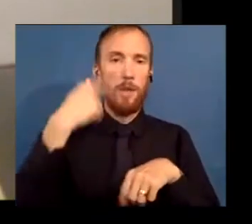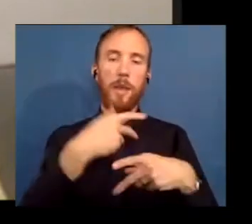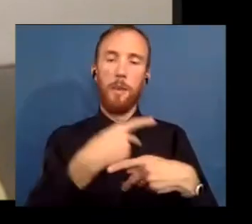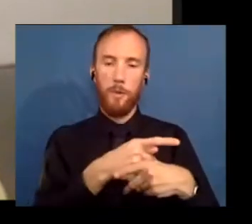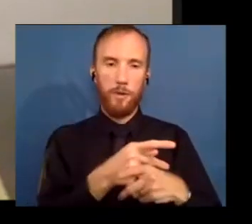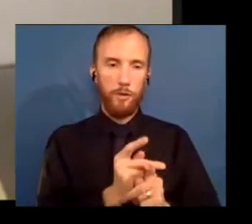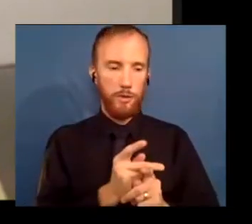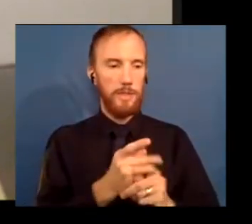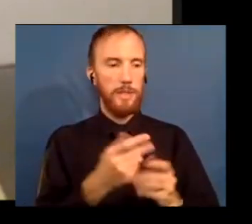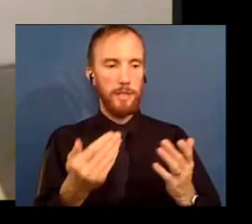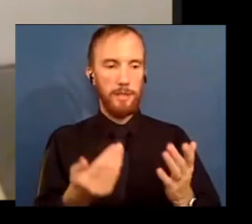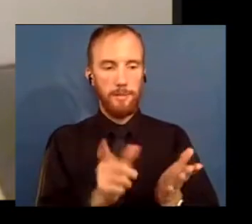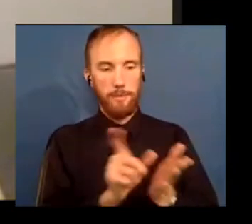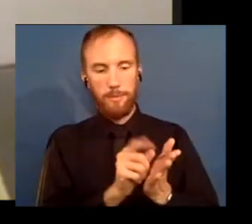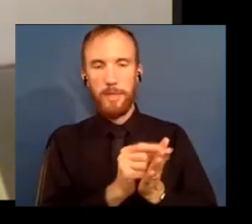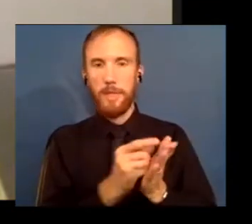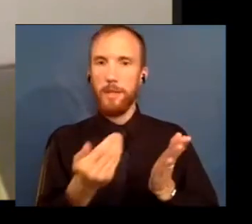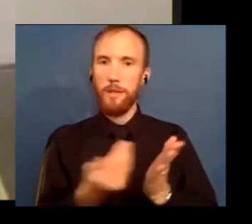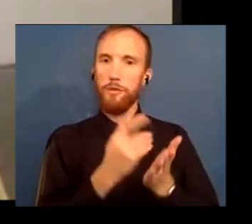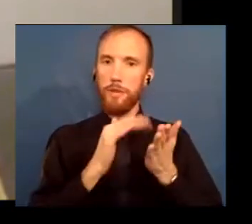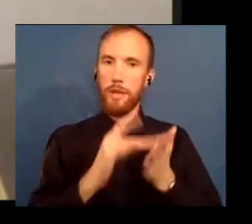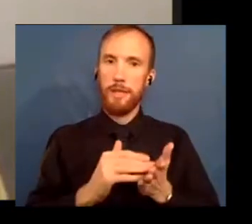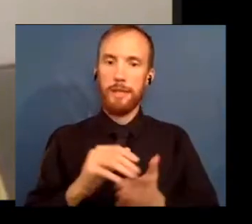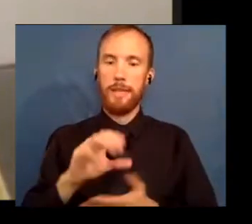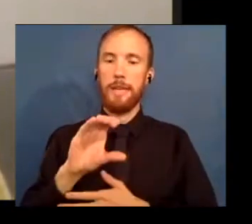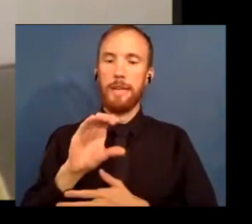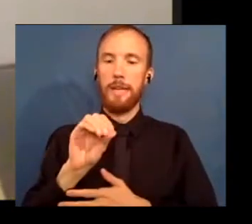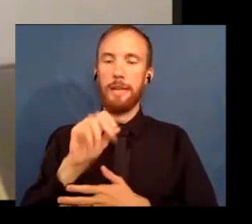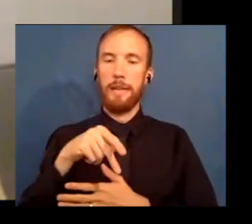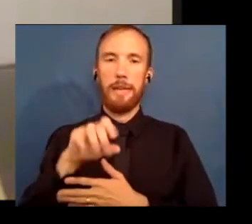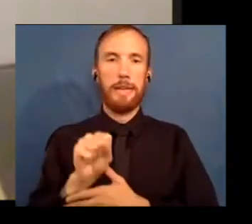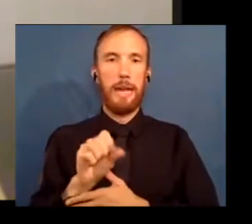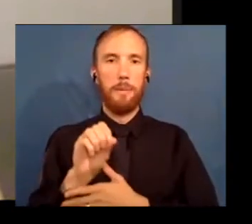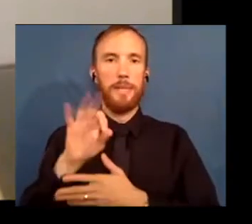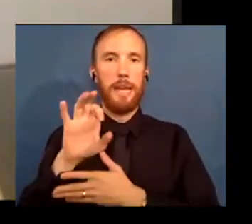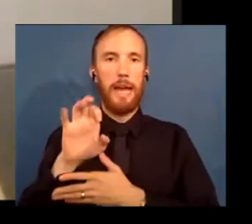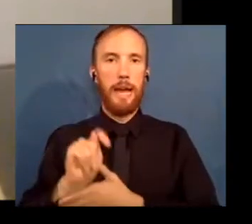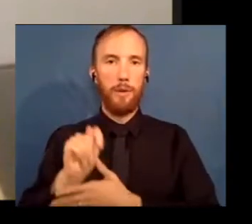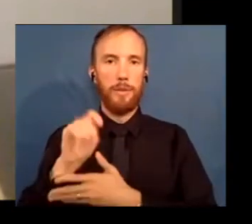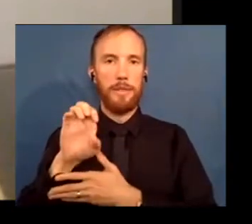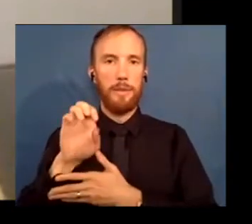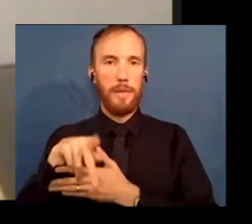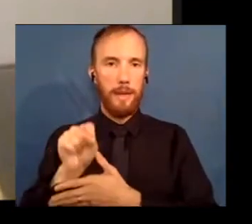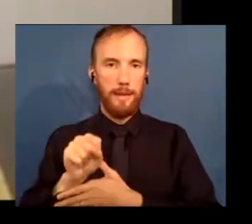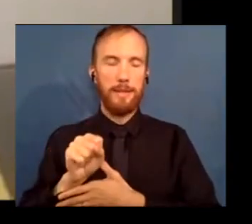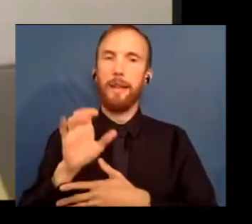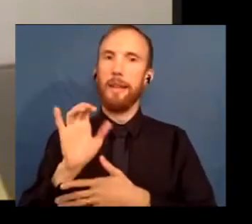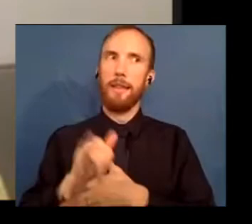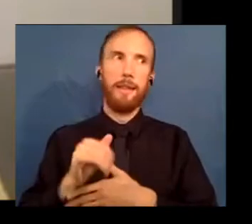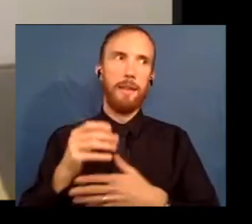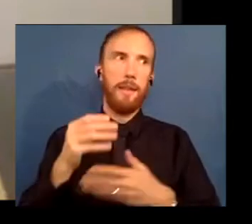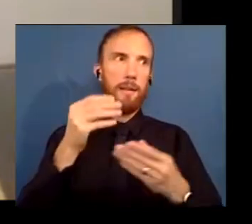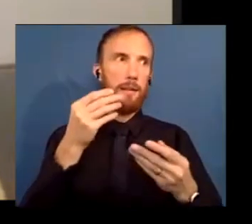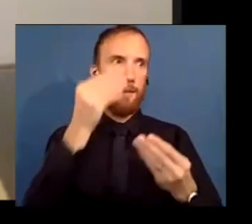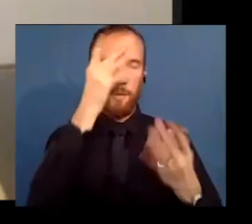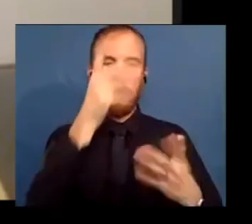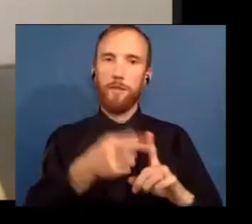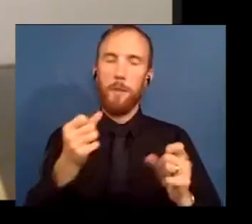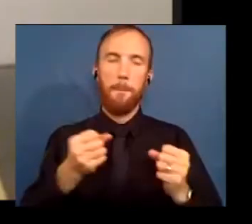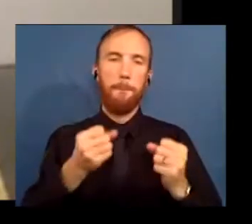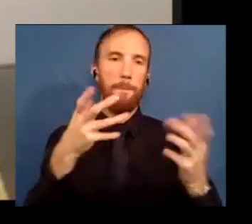studies. Cops Out CPS, which was data that they garnered from multiple FOIA requests